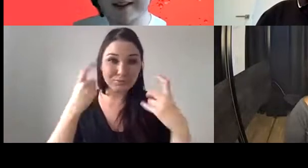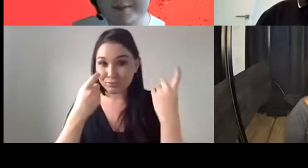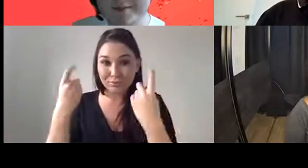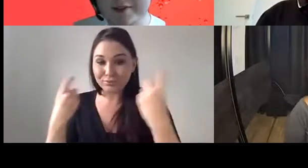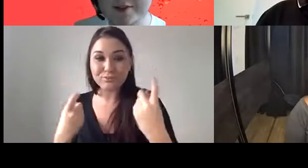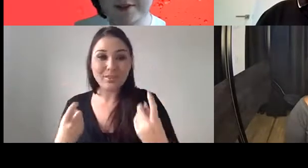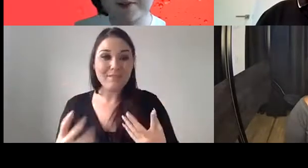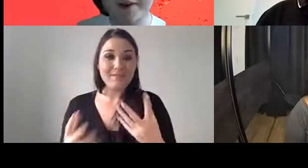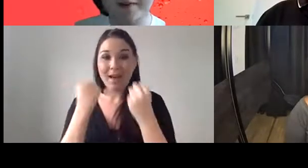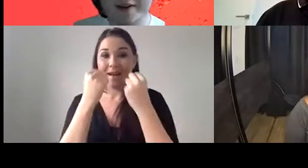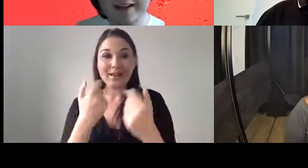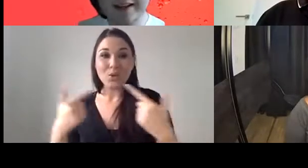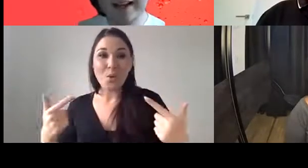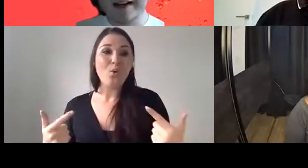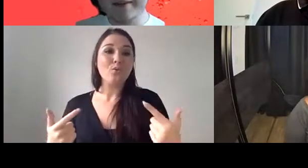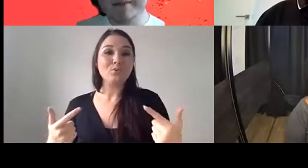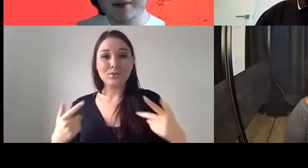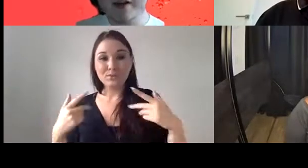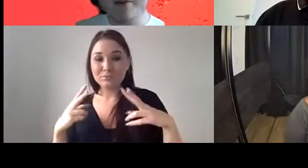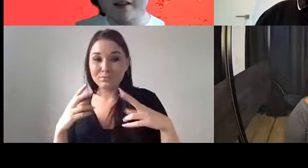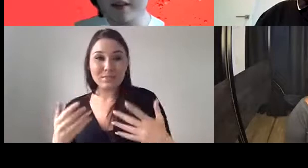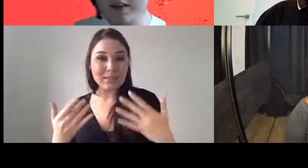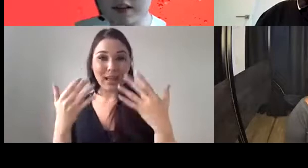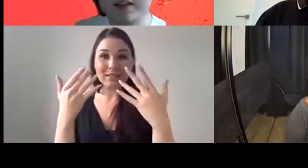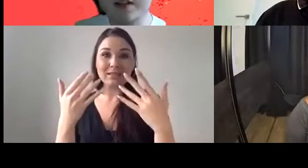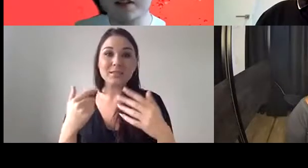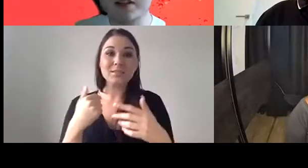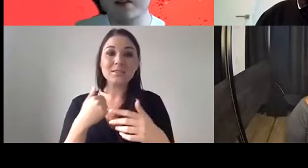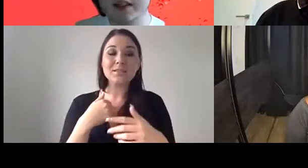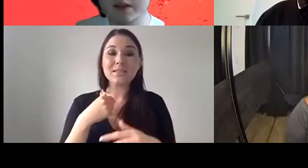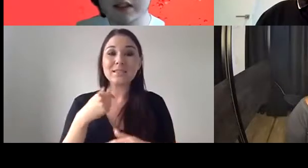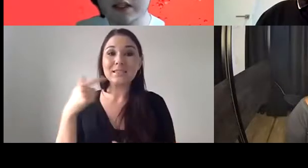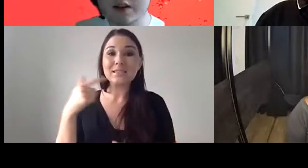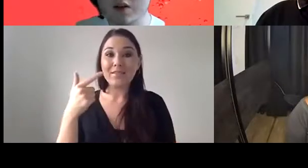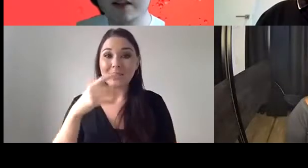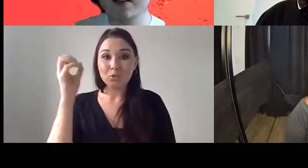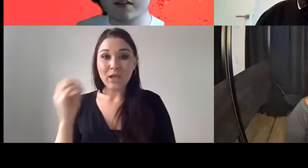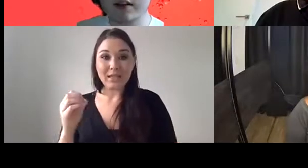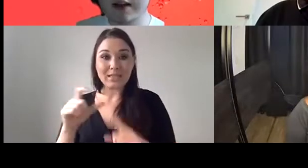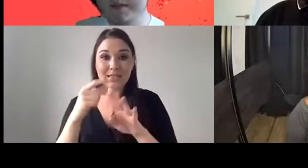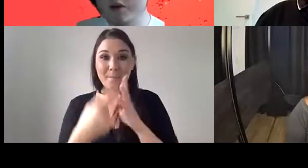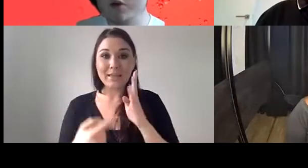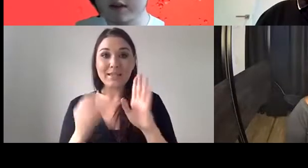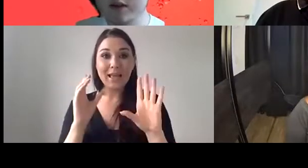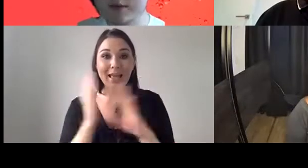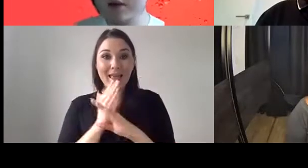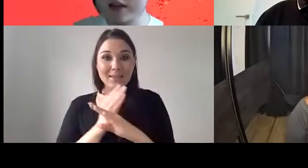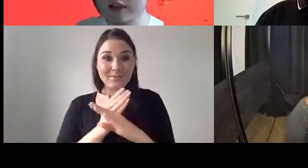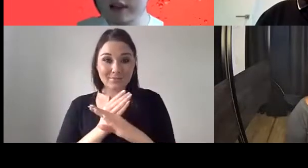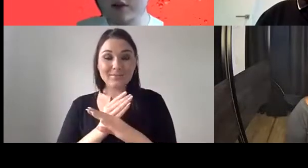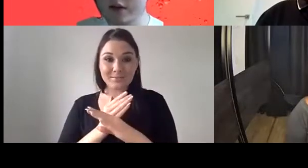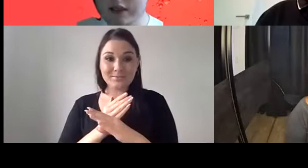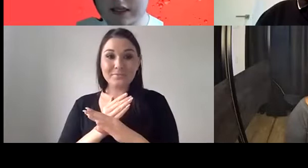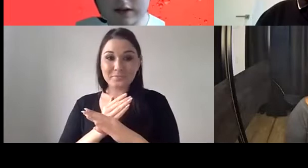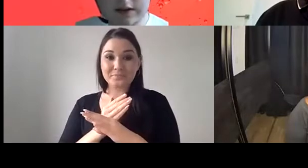this, which has been quite fun. But I found that 70% of disabilities are hidden, according to Verdict